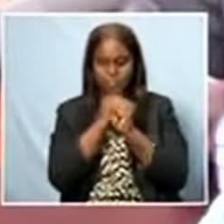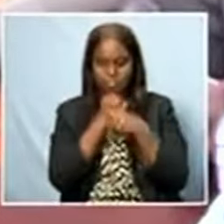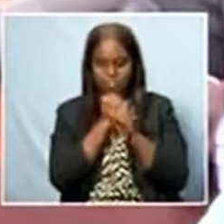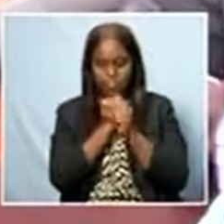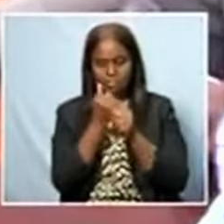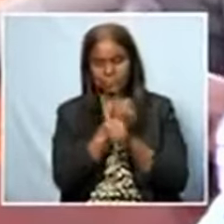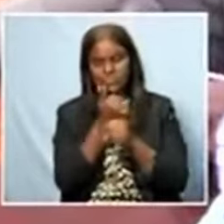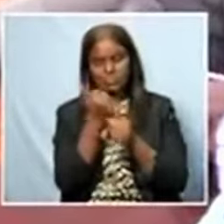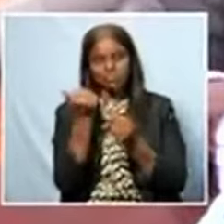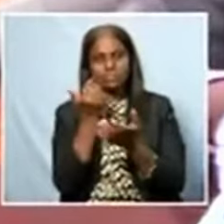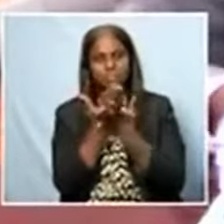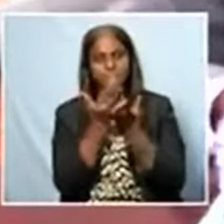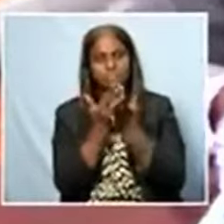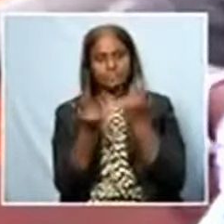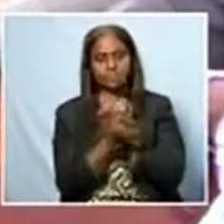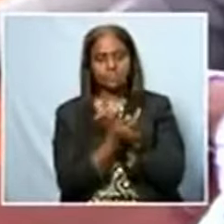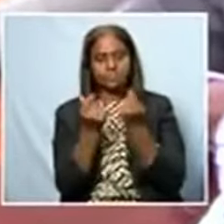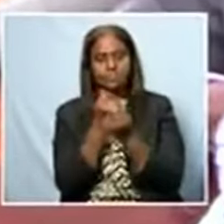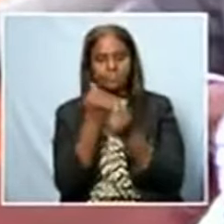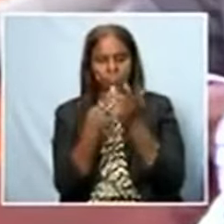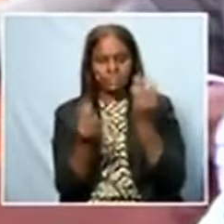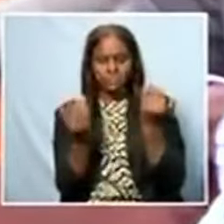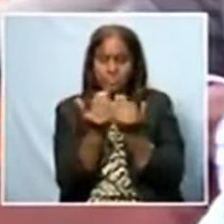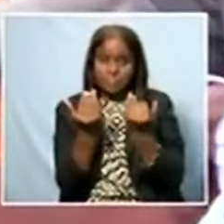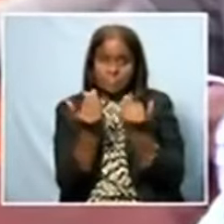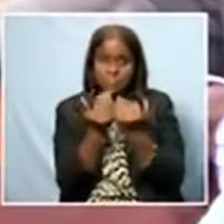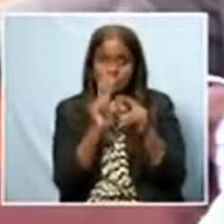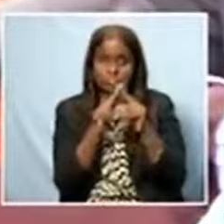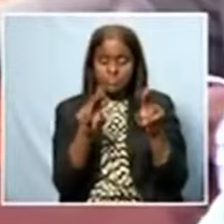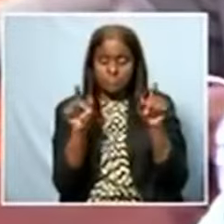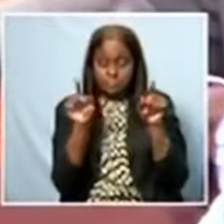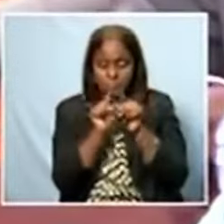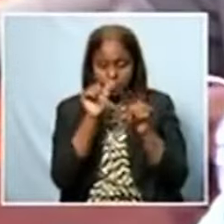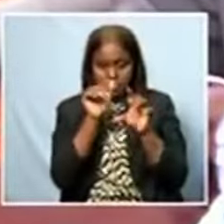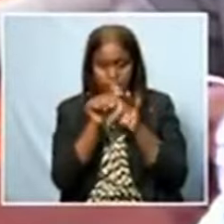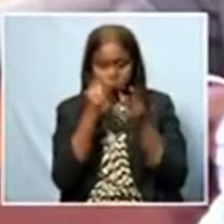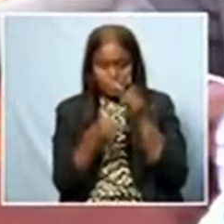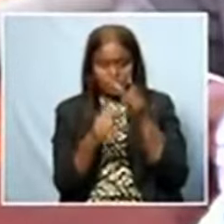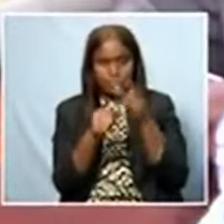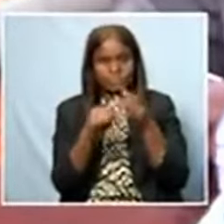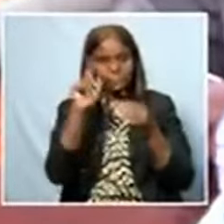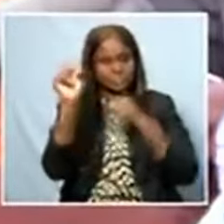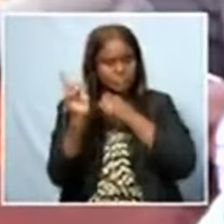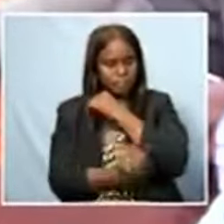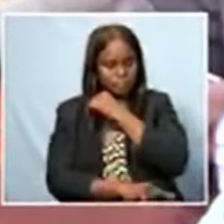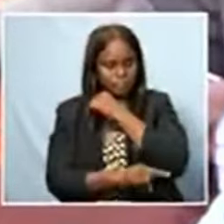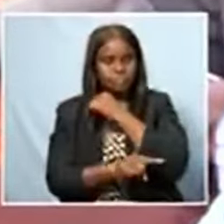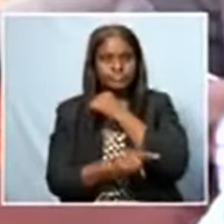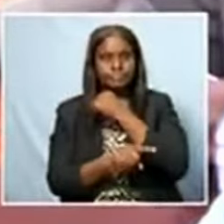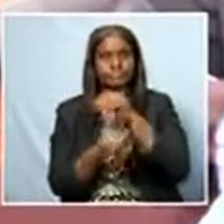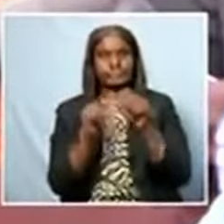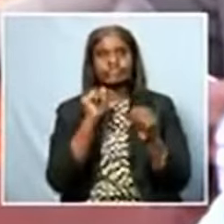The other proposed change it seeks, Chair, is unified disciplinary framework.